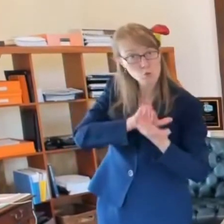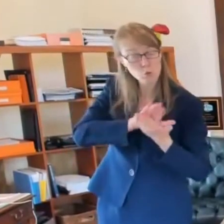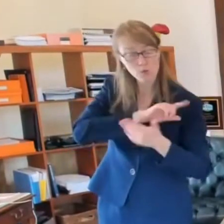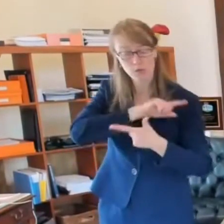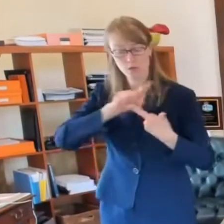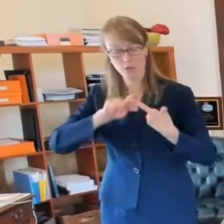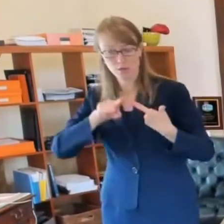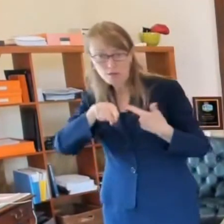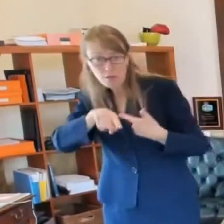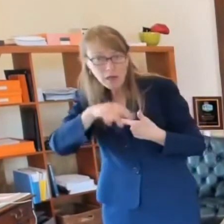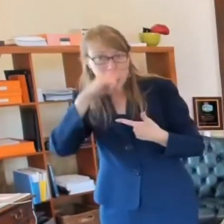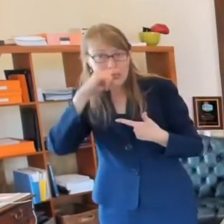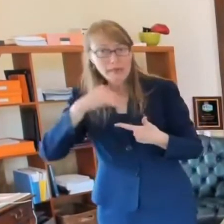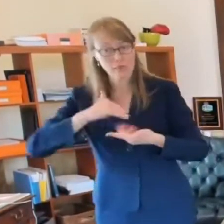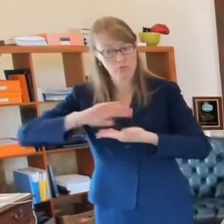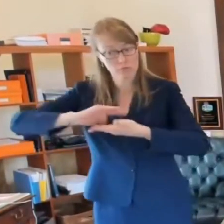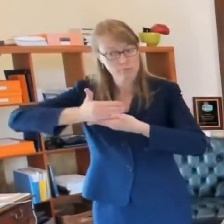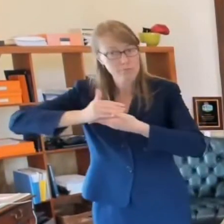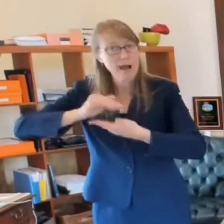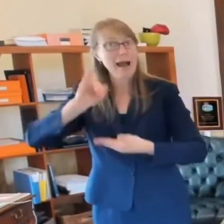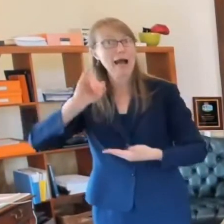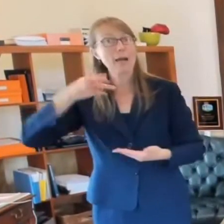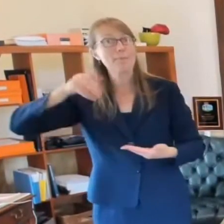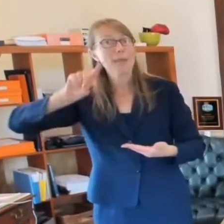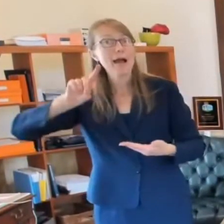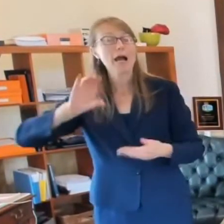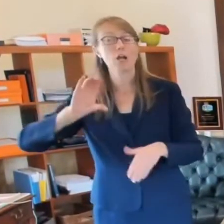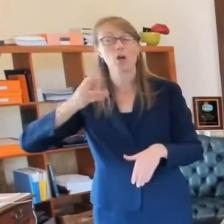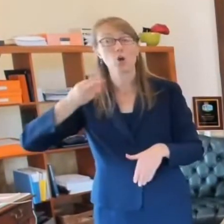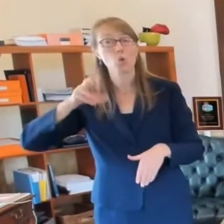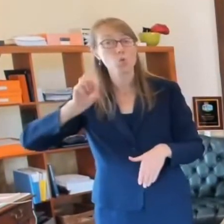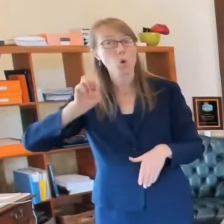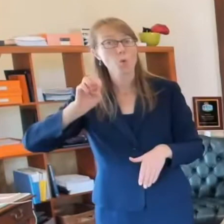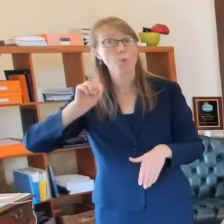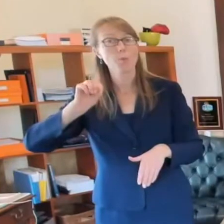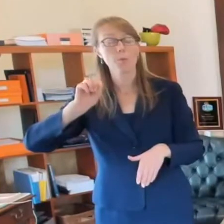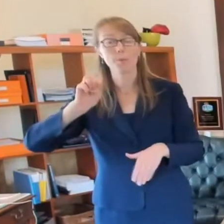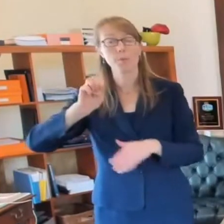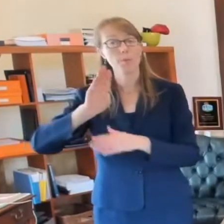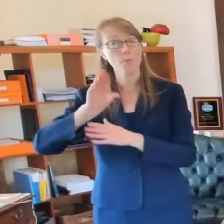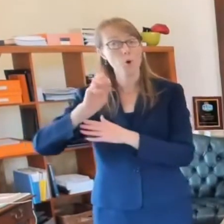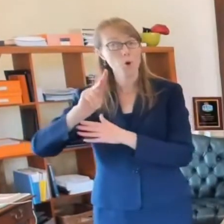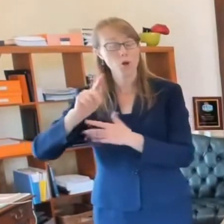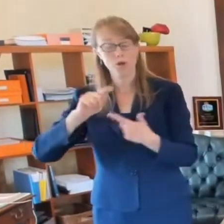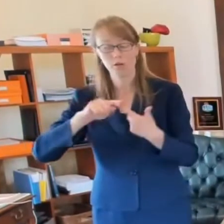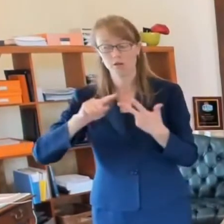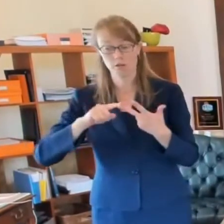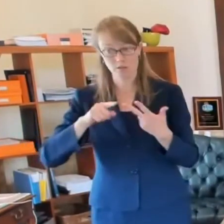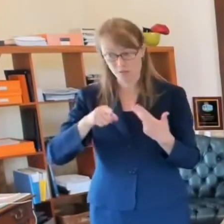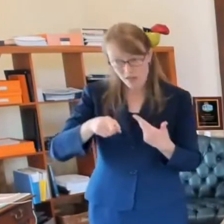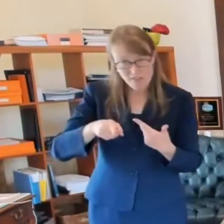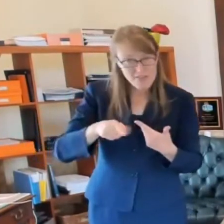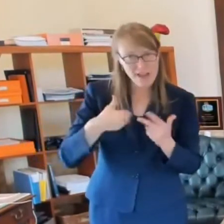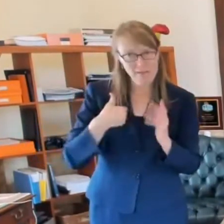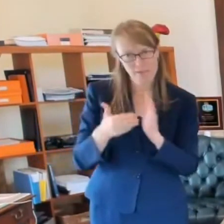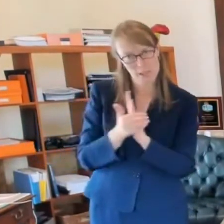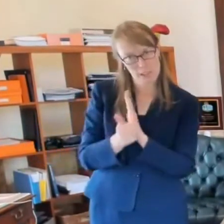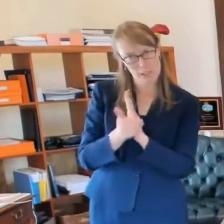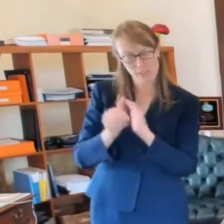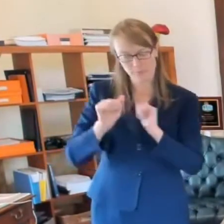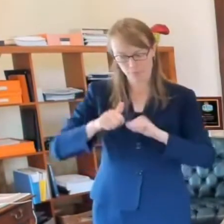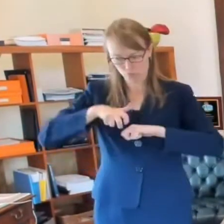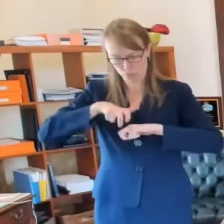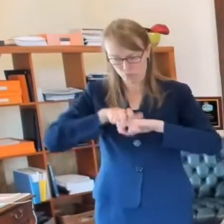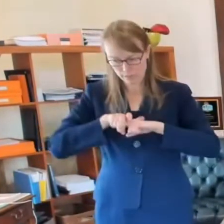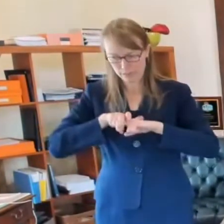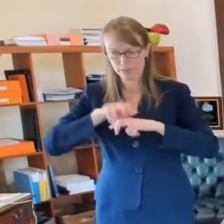or a Chromebook or, a device that they can use? Do they have the skills to be able to